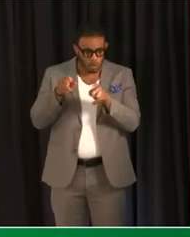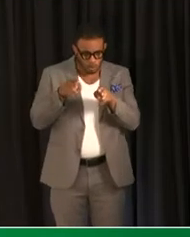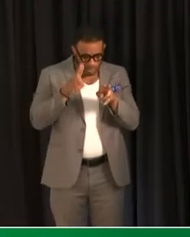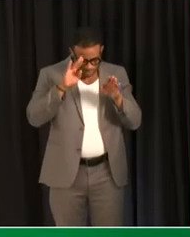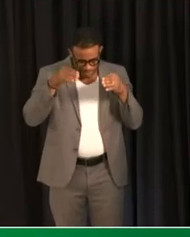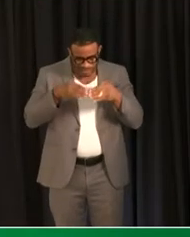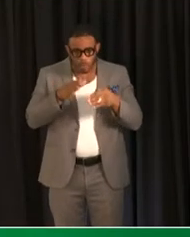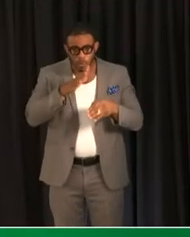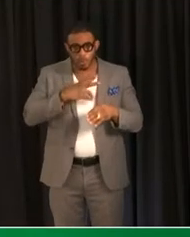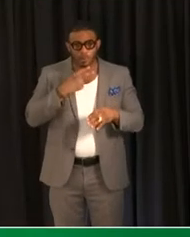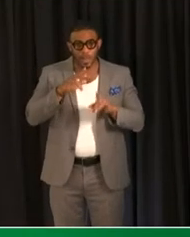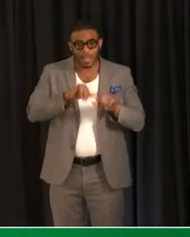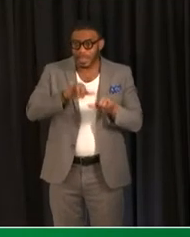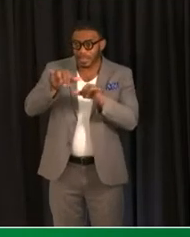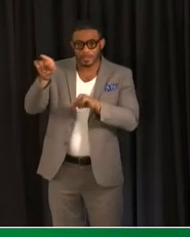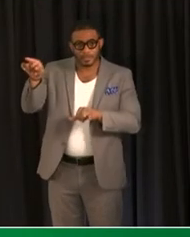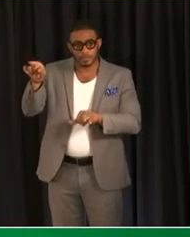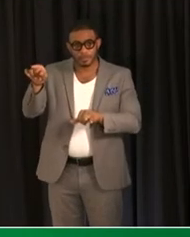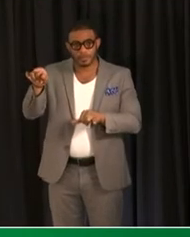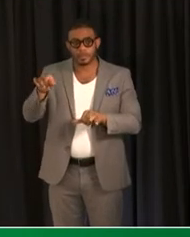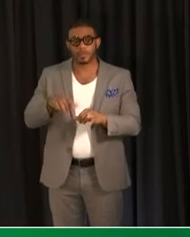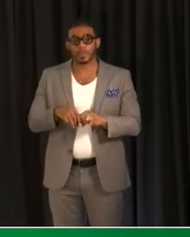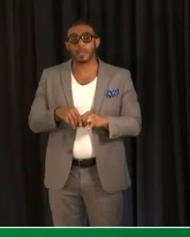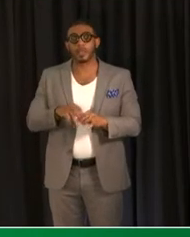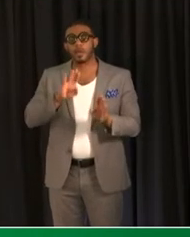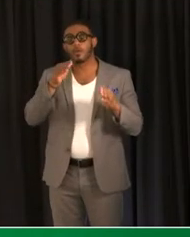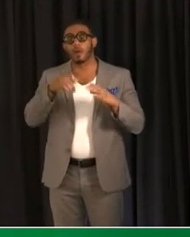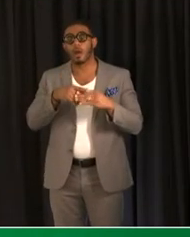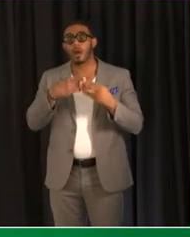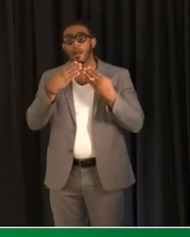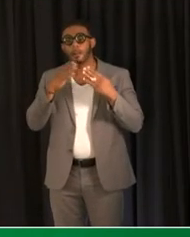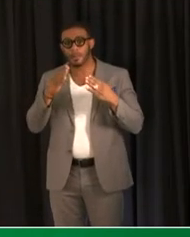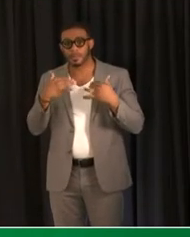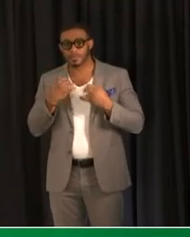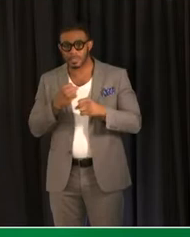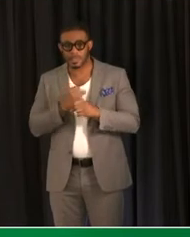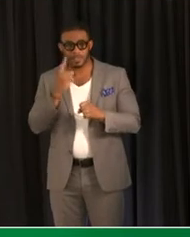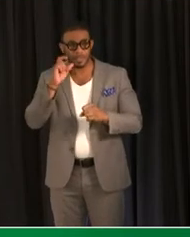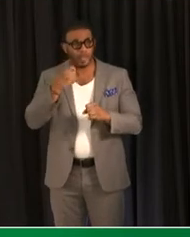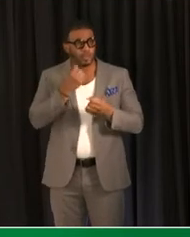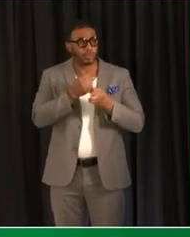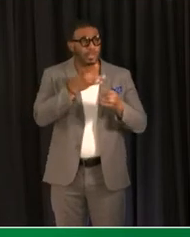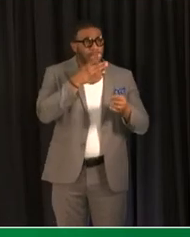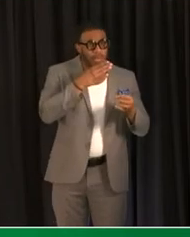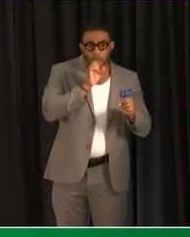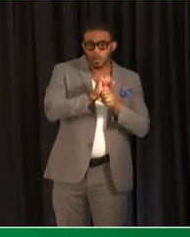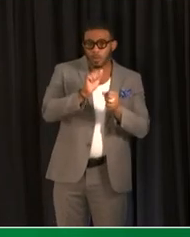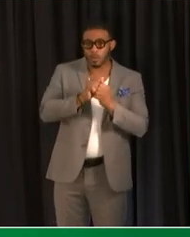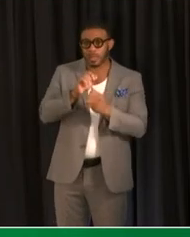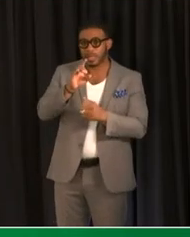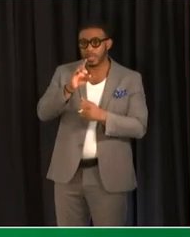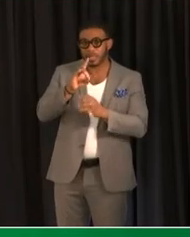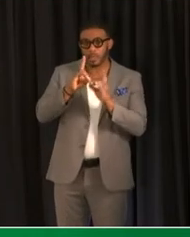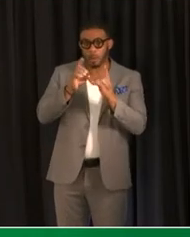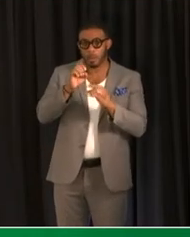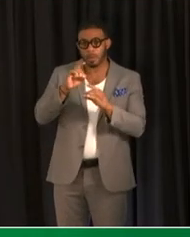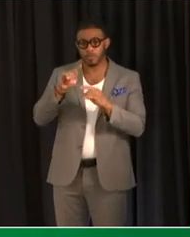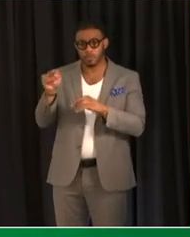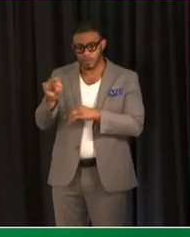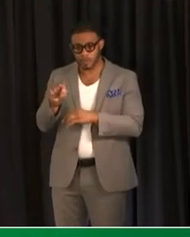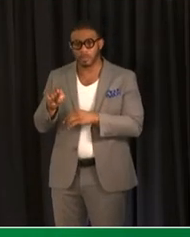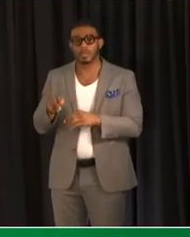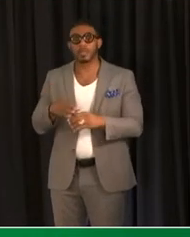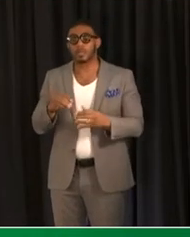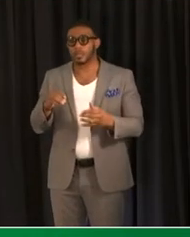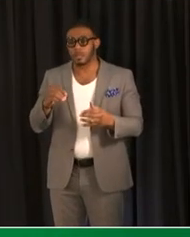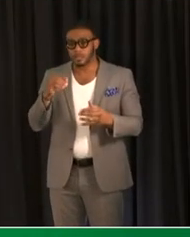center women's voices around public safety. When we think about street lights and have worked with DDOT to improve